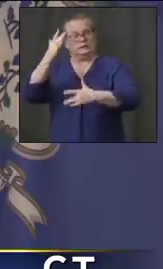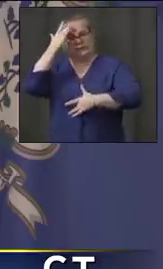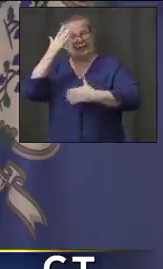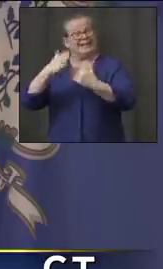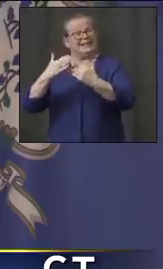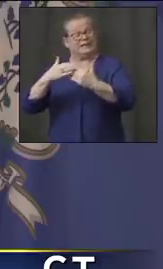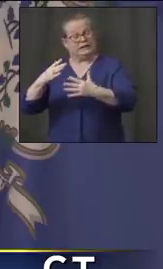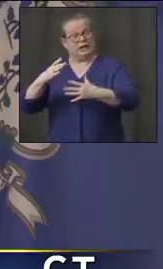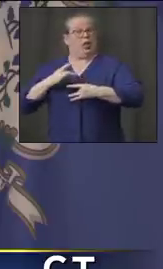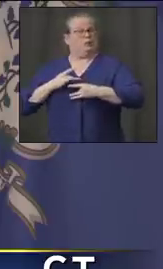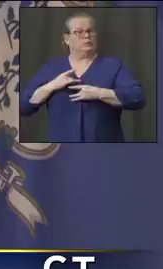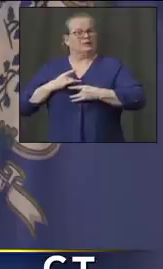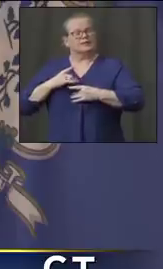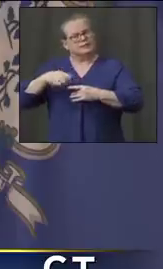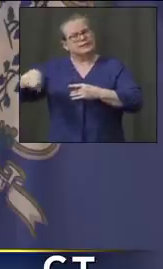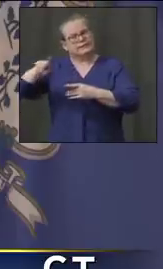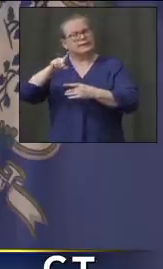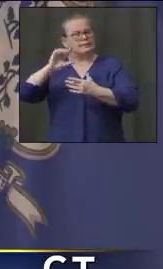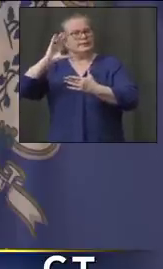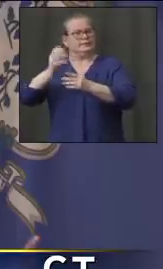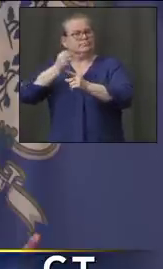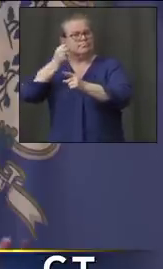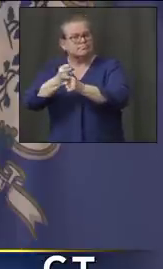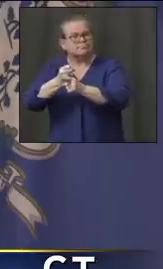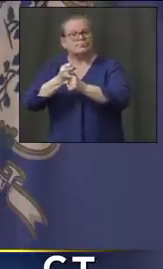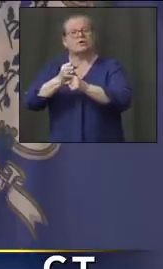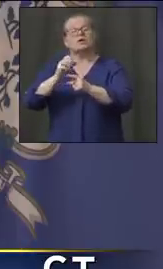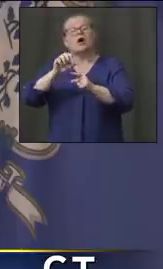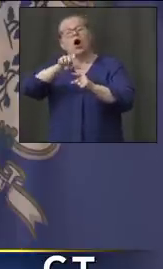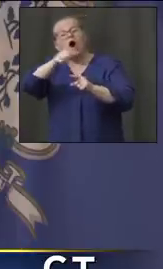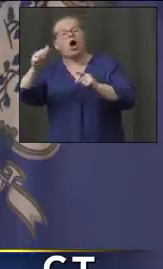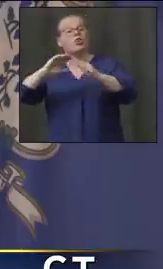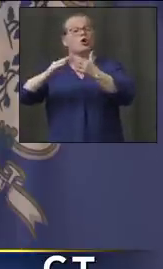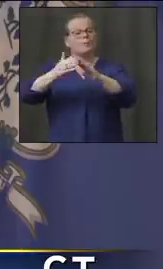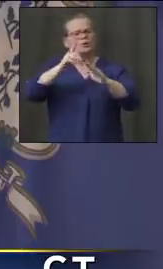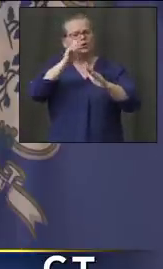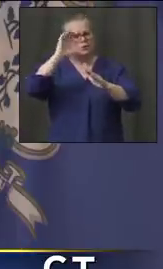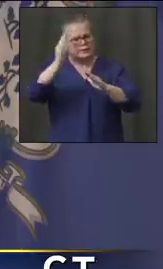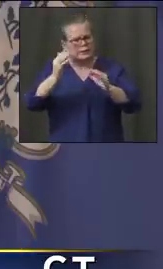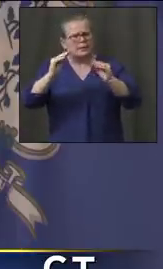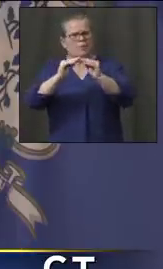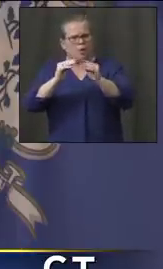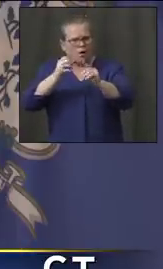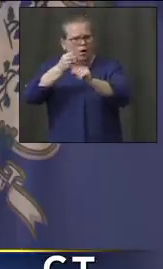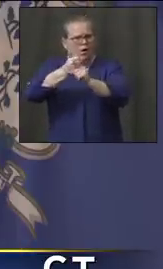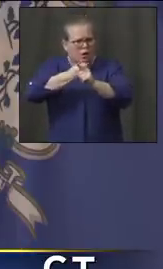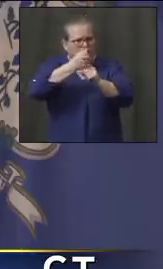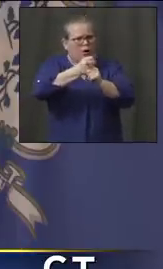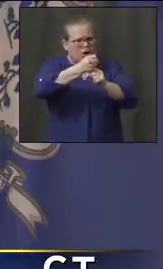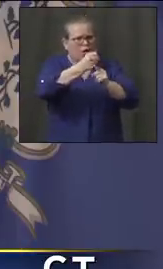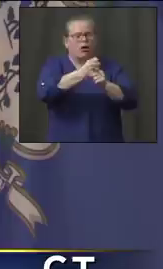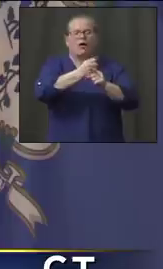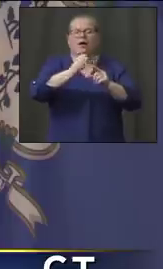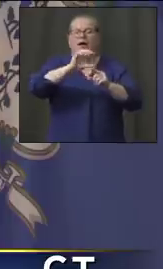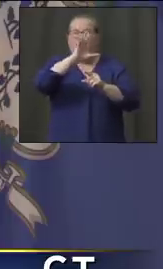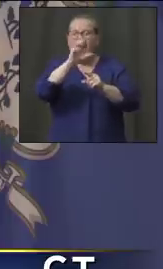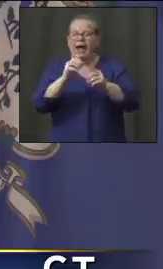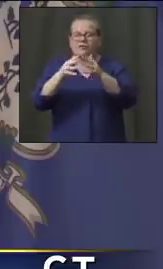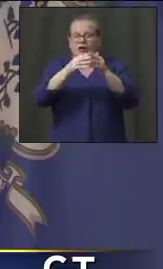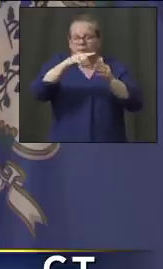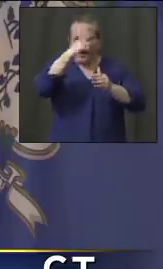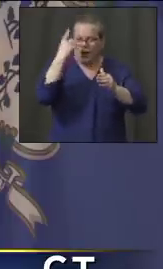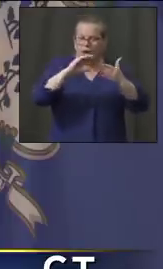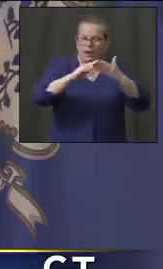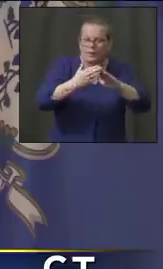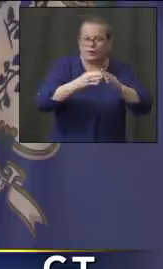those communities, the African-American community, the urban communities, those who live in denser populations. It's the right thing to do,